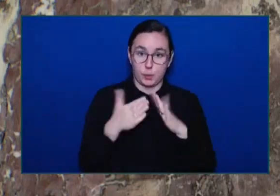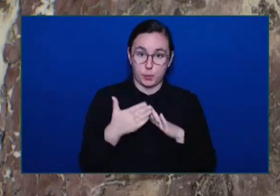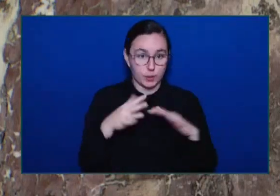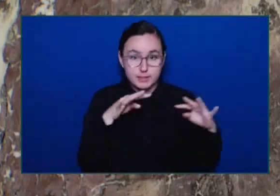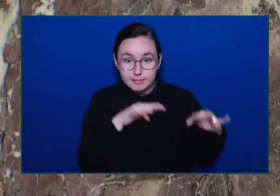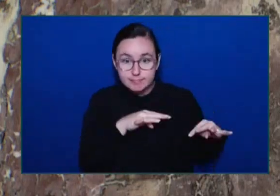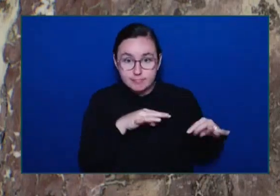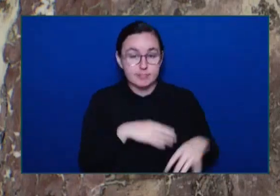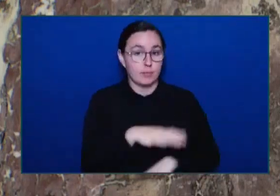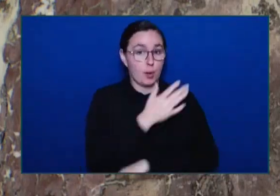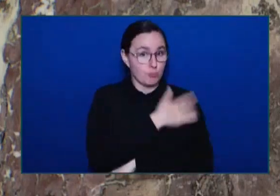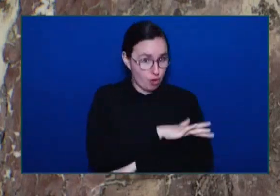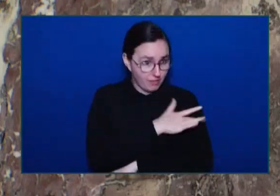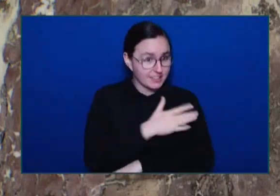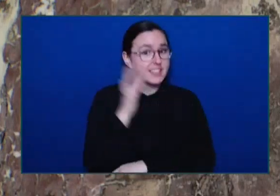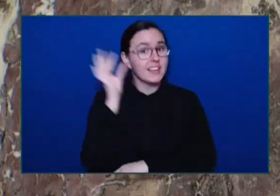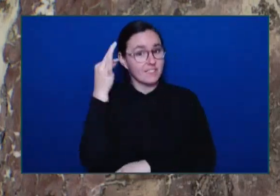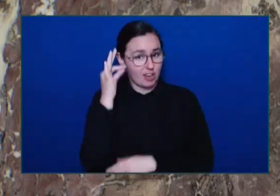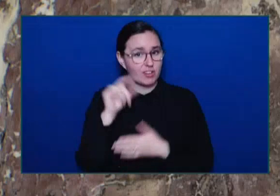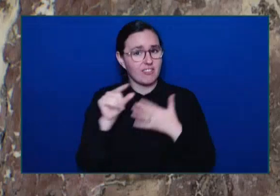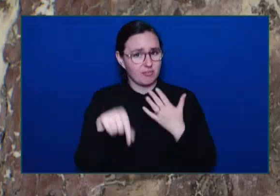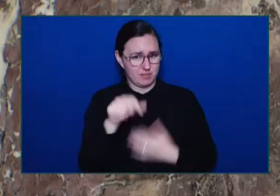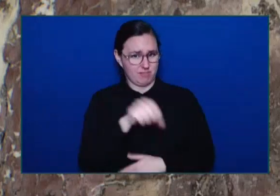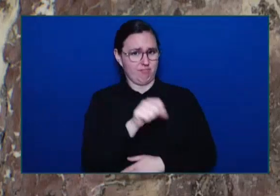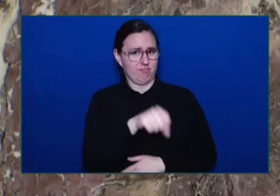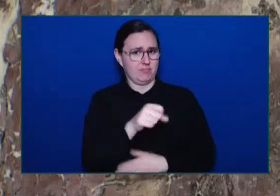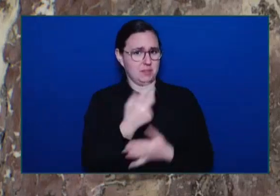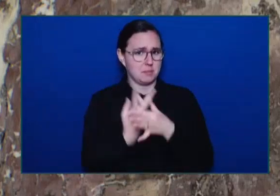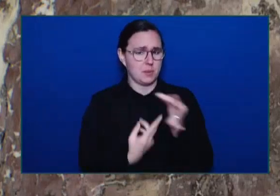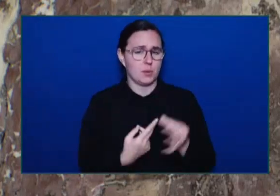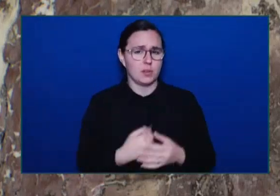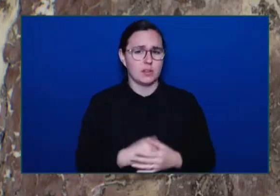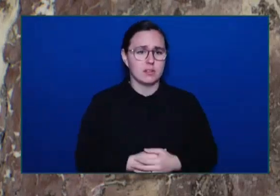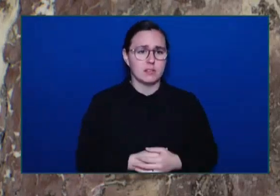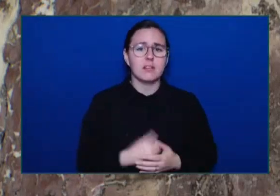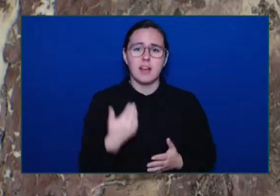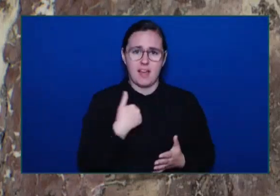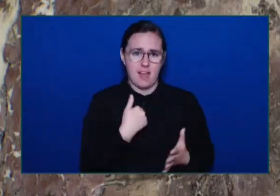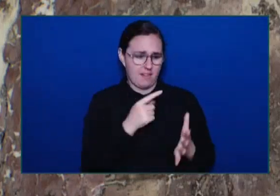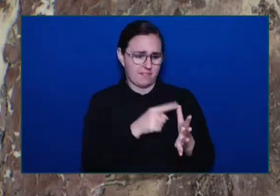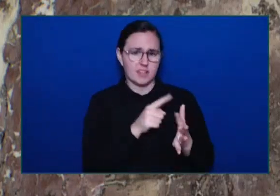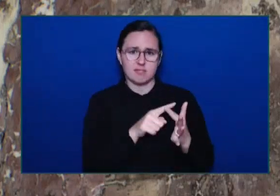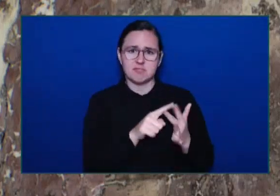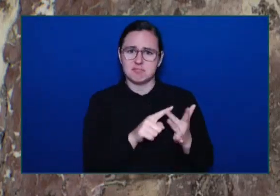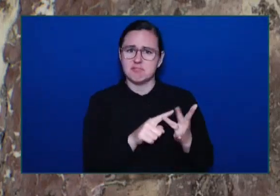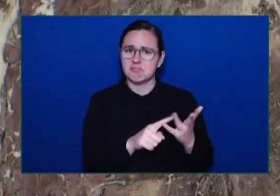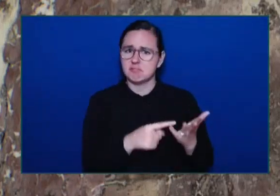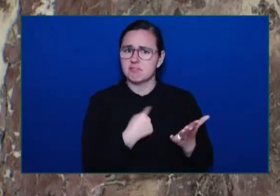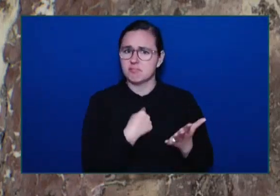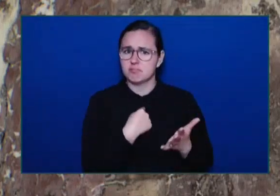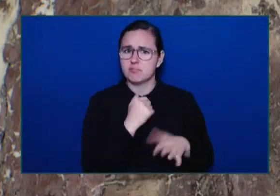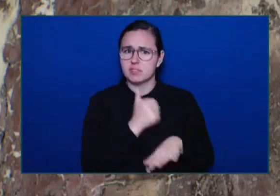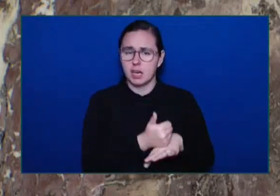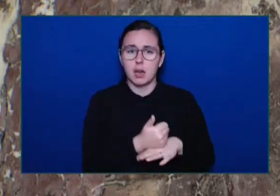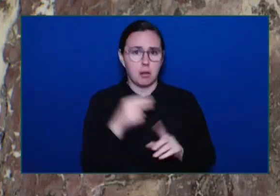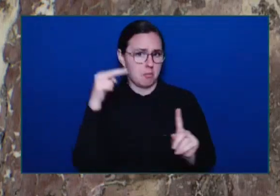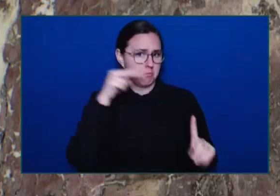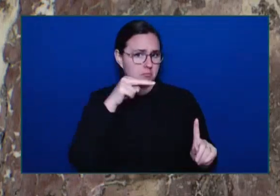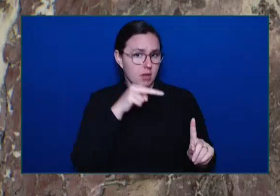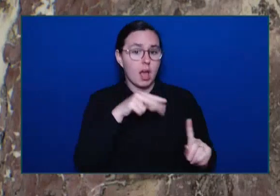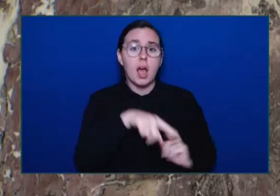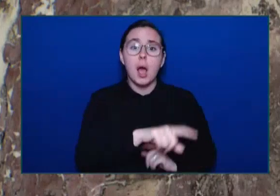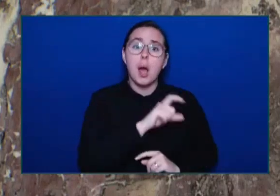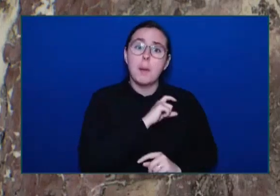are mechanisms in place to ensure that. One of the things, and they have a very difficult job, as the member well knows, and I think all of us in this chamber